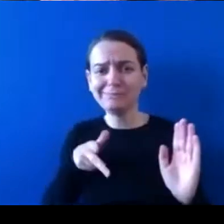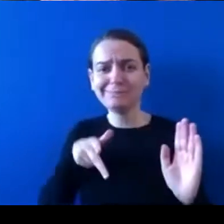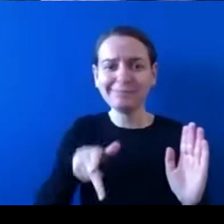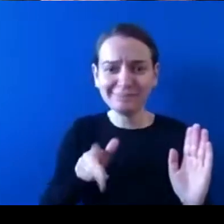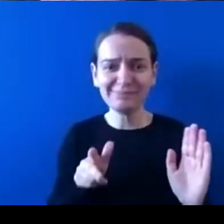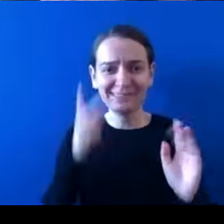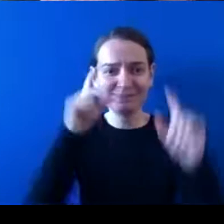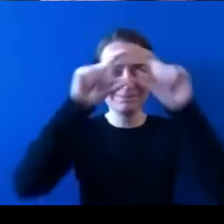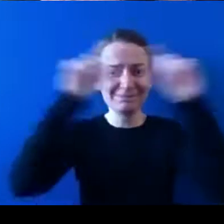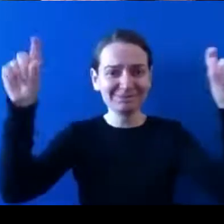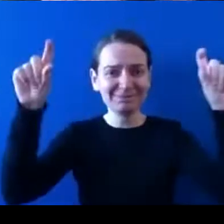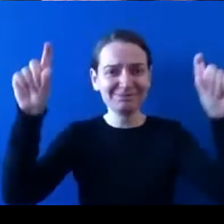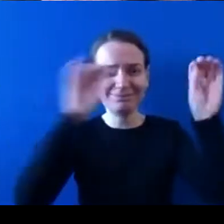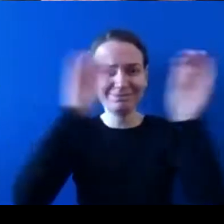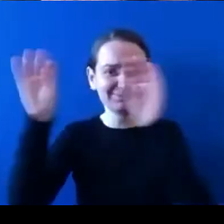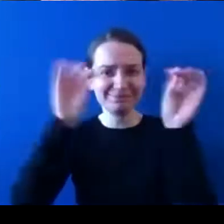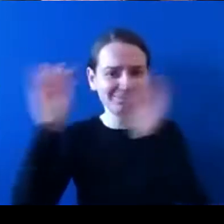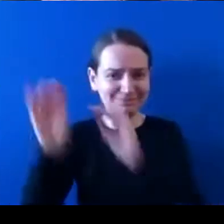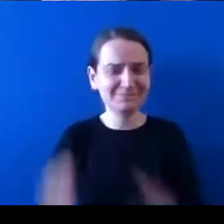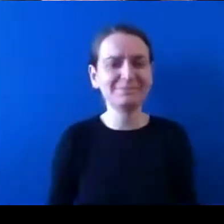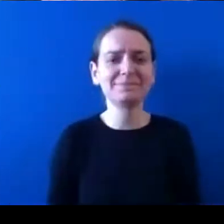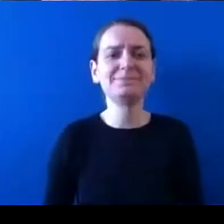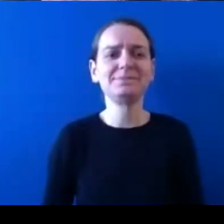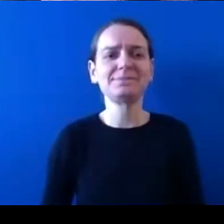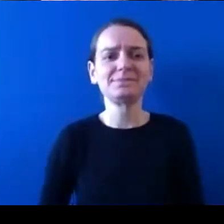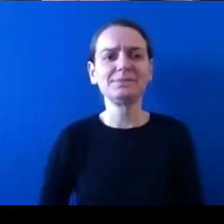route that they are going to travel with their vehicle.